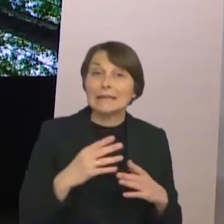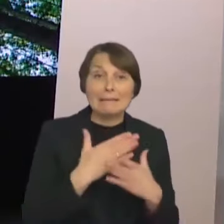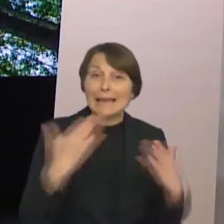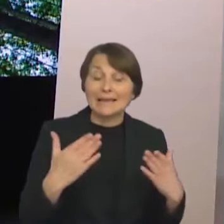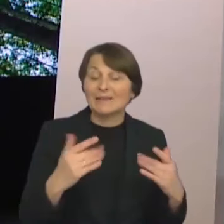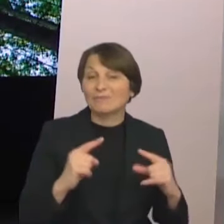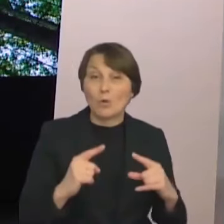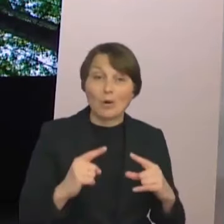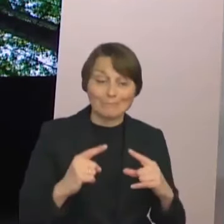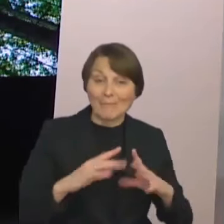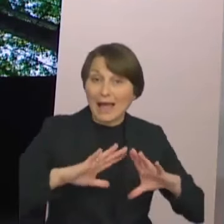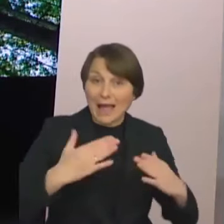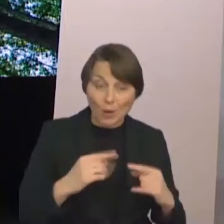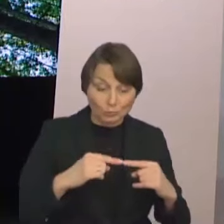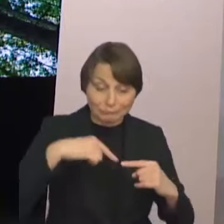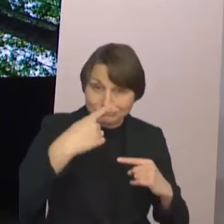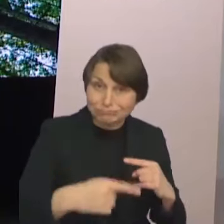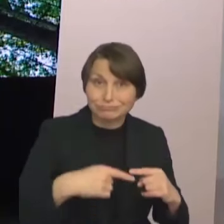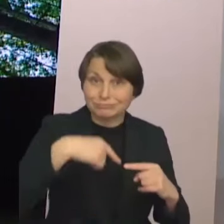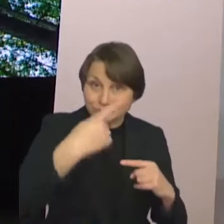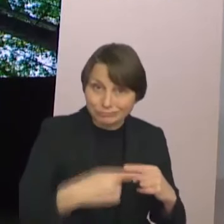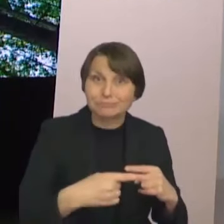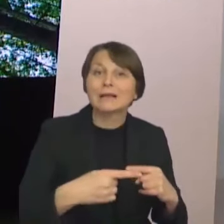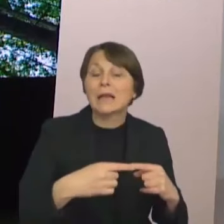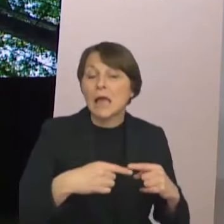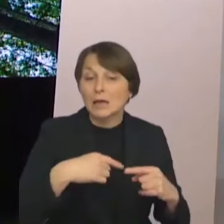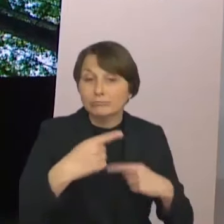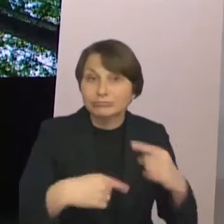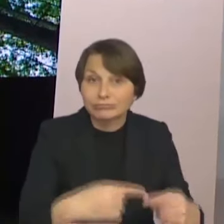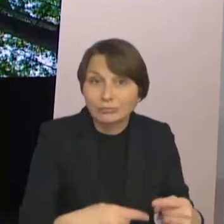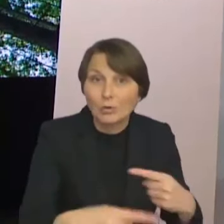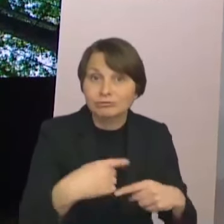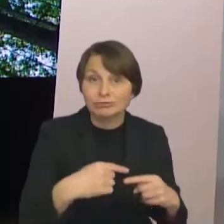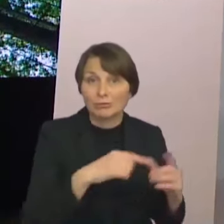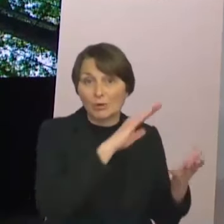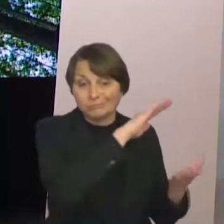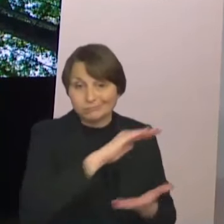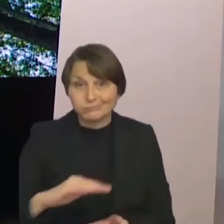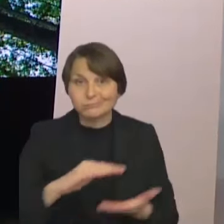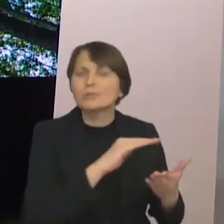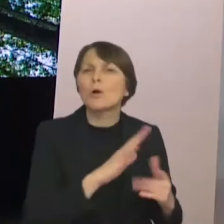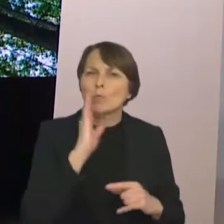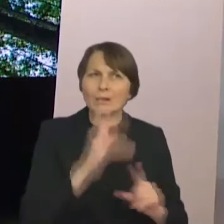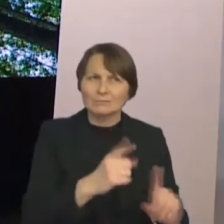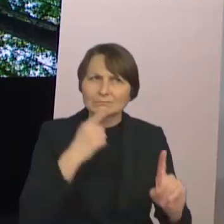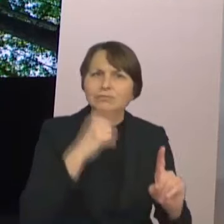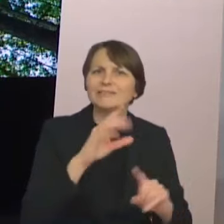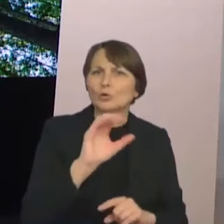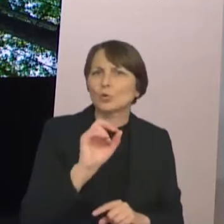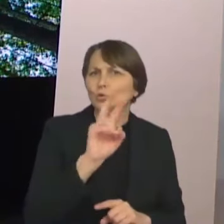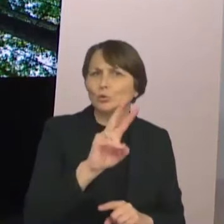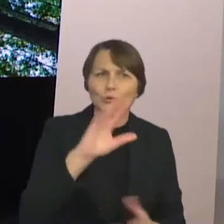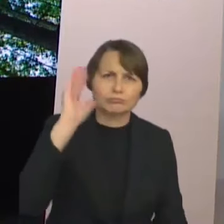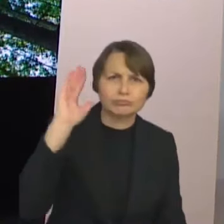the way downstream, we are moving towards carbon neutrality, and we are notching up every milestone